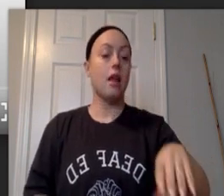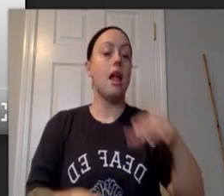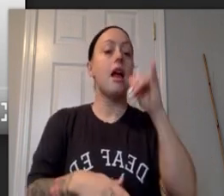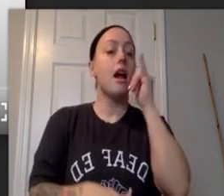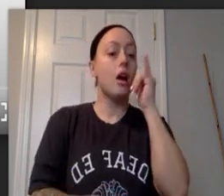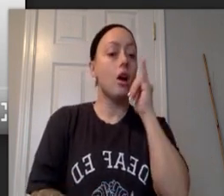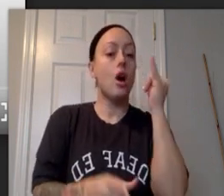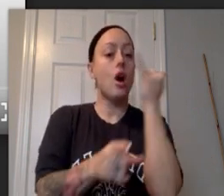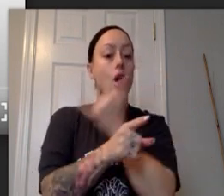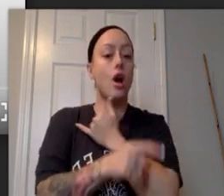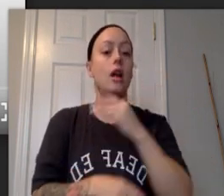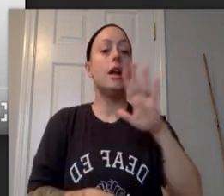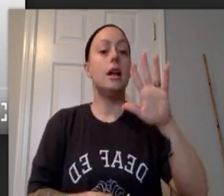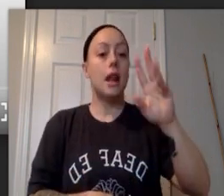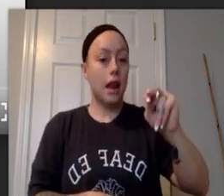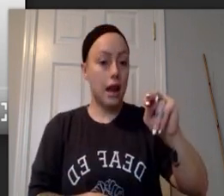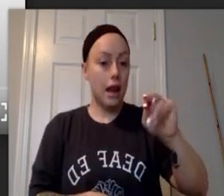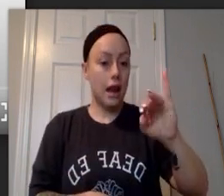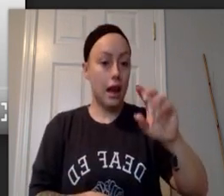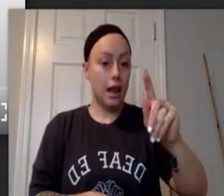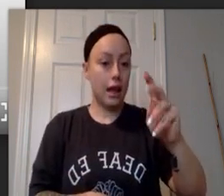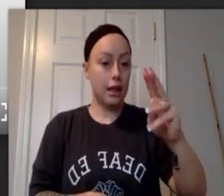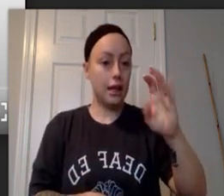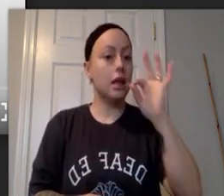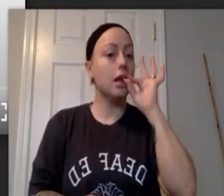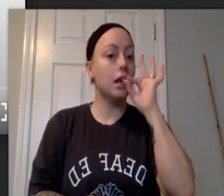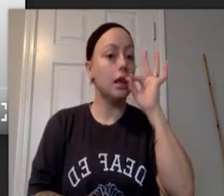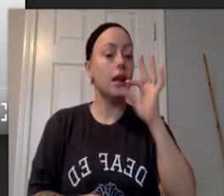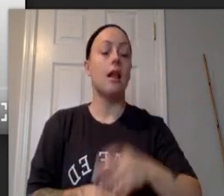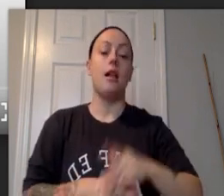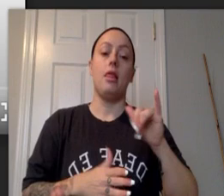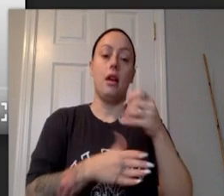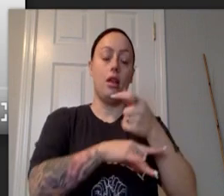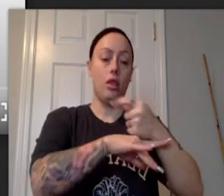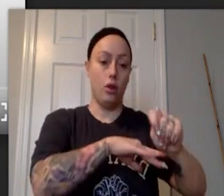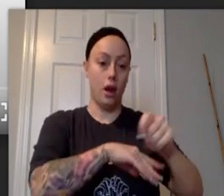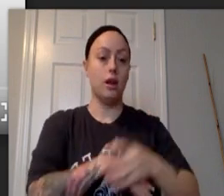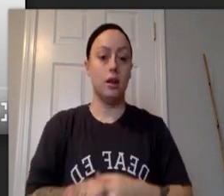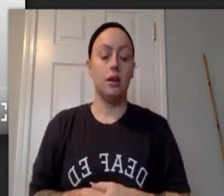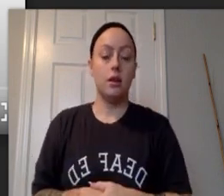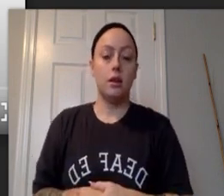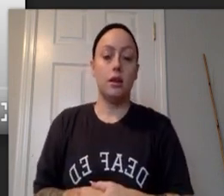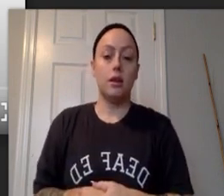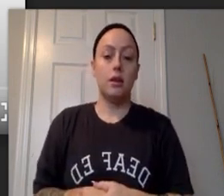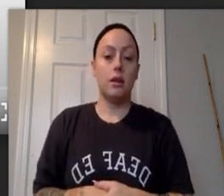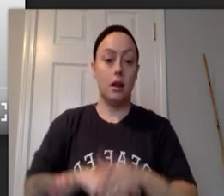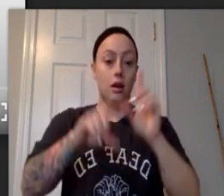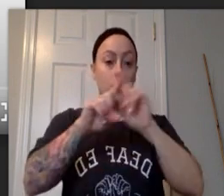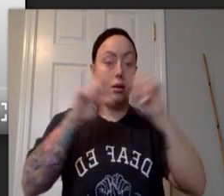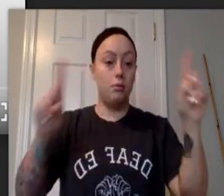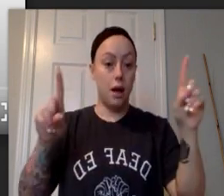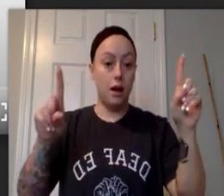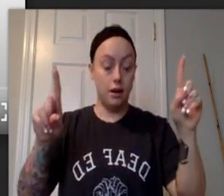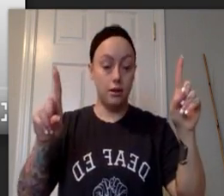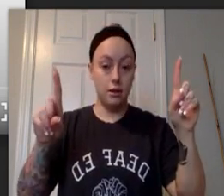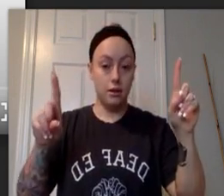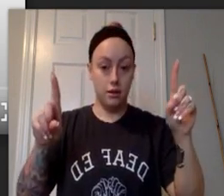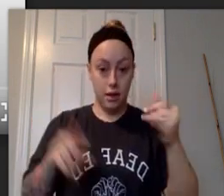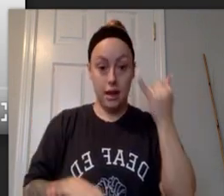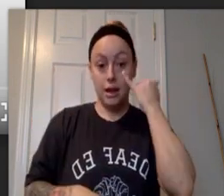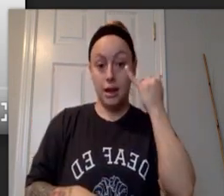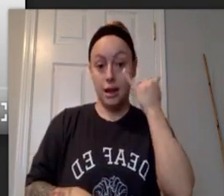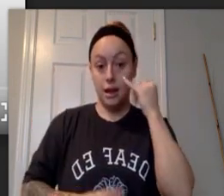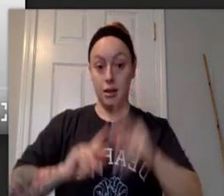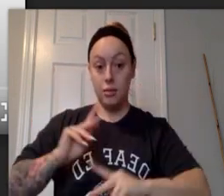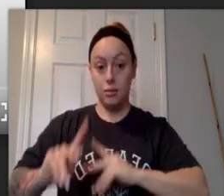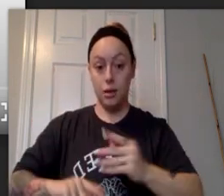the impurity that poses the threat, right? But also, like, people know their dosage, they don't necessarily